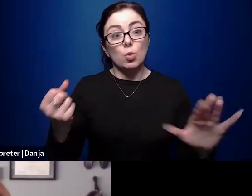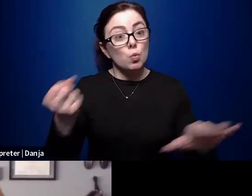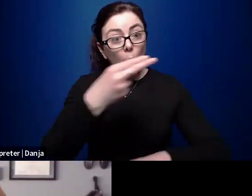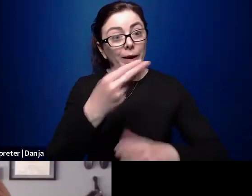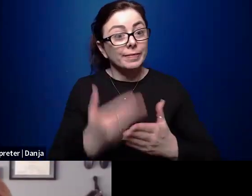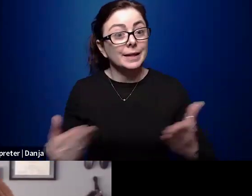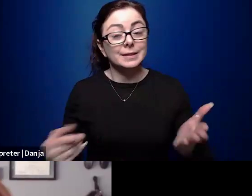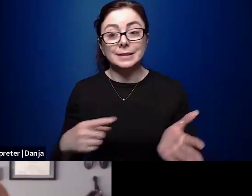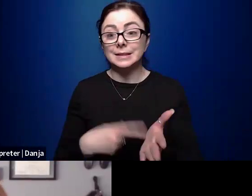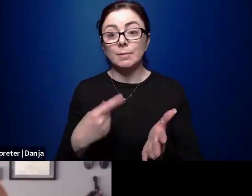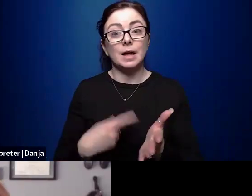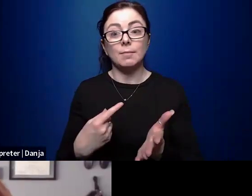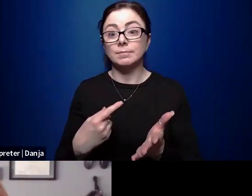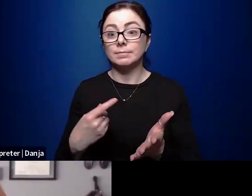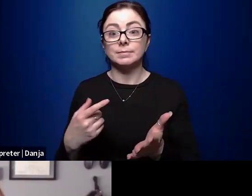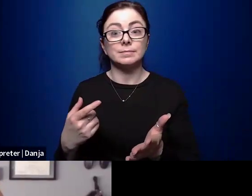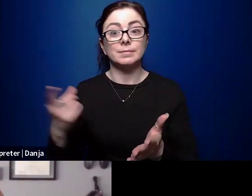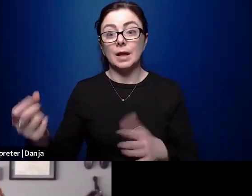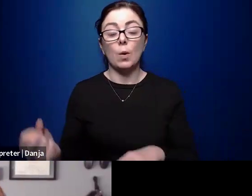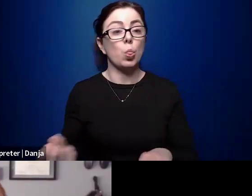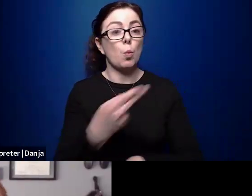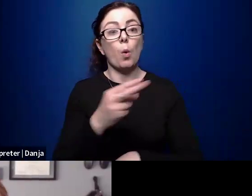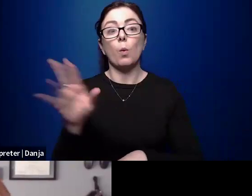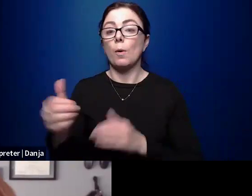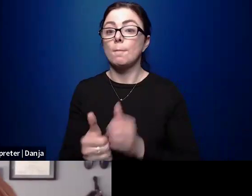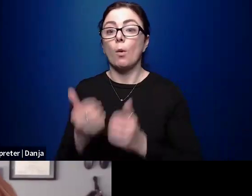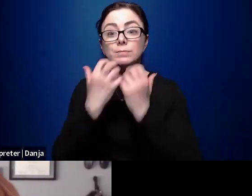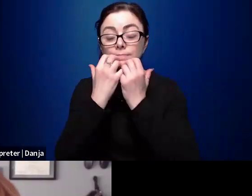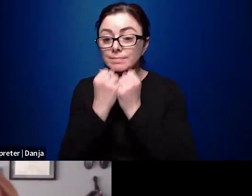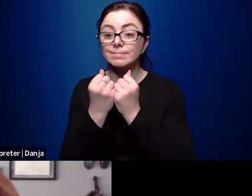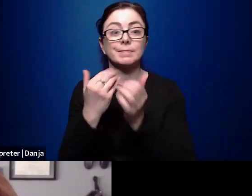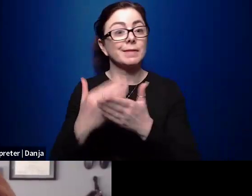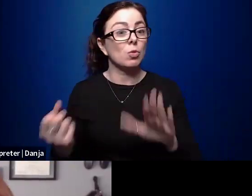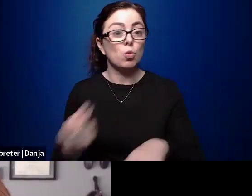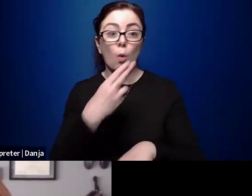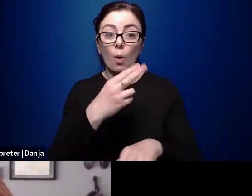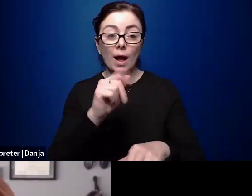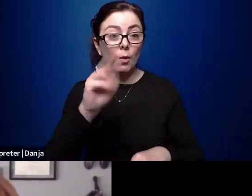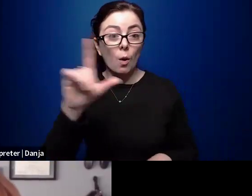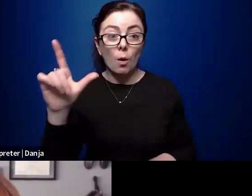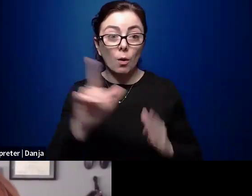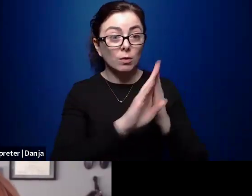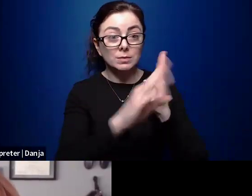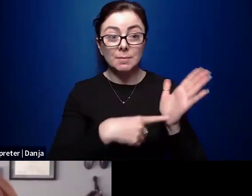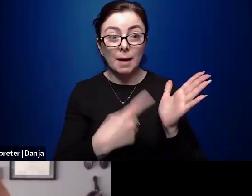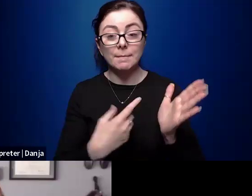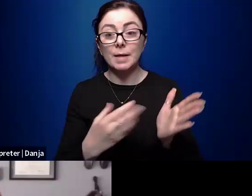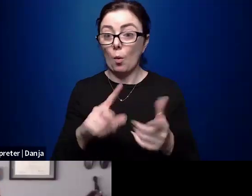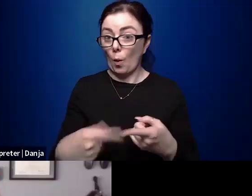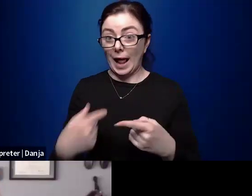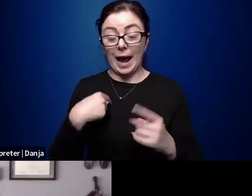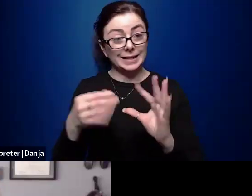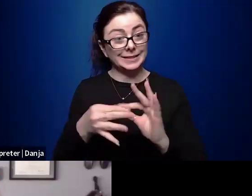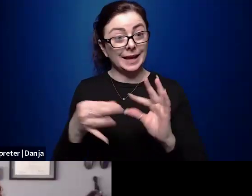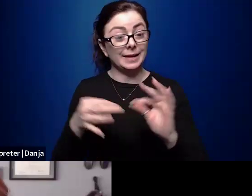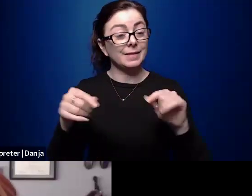they throw their heaviest, most beloved toy through a wall. So that's it. And like the thing about that is when I say this, there